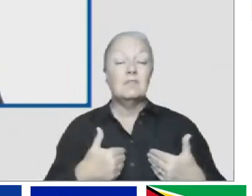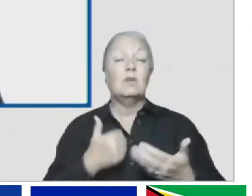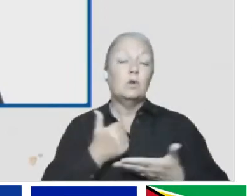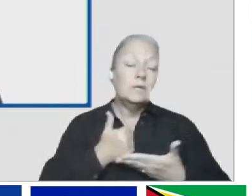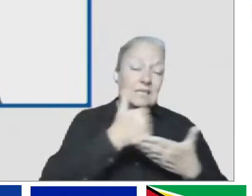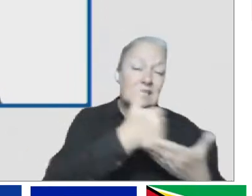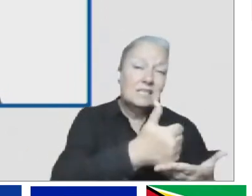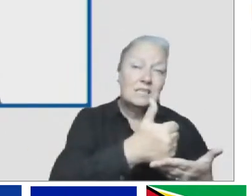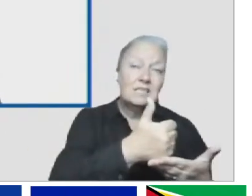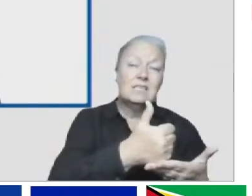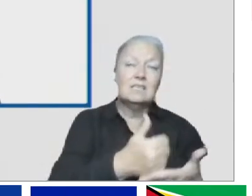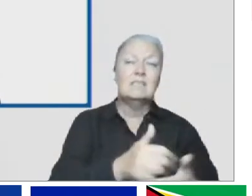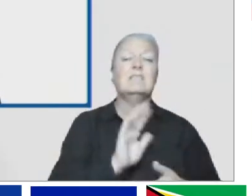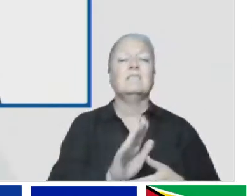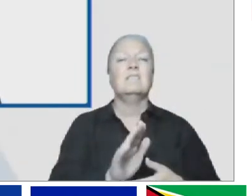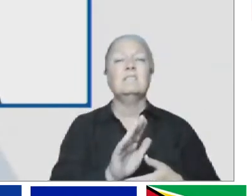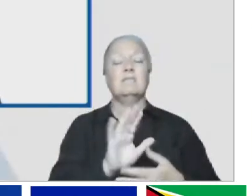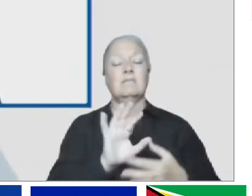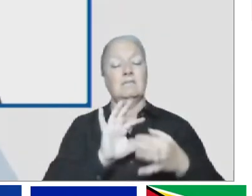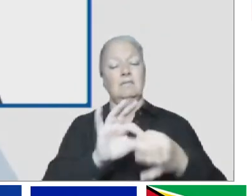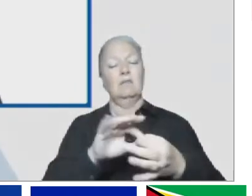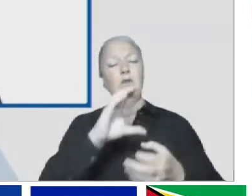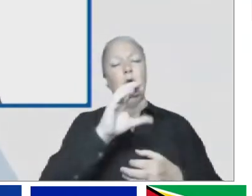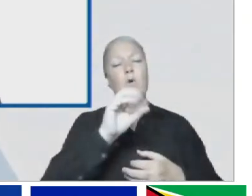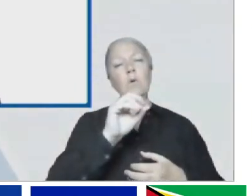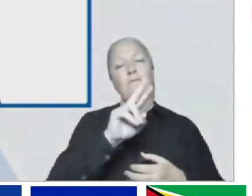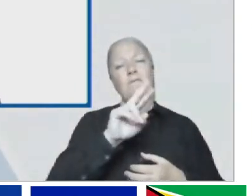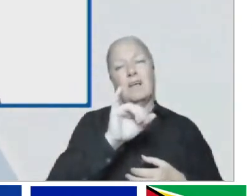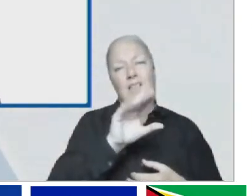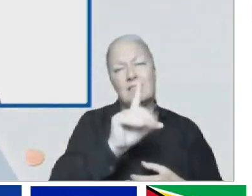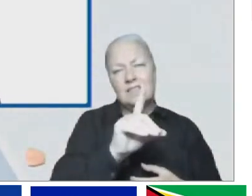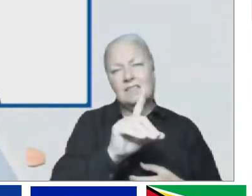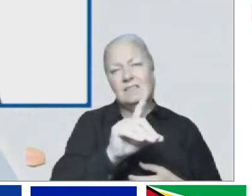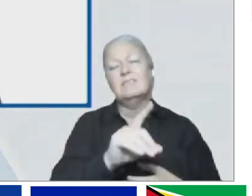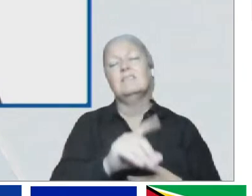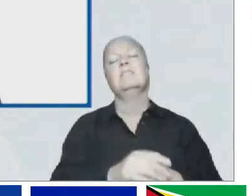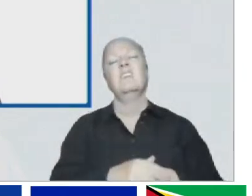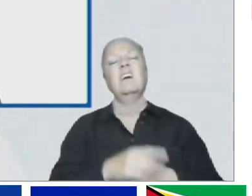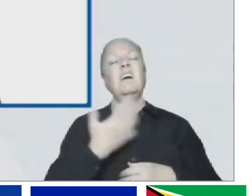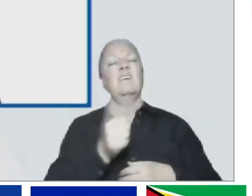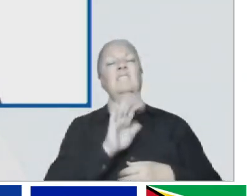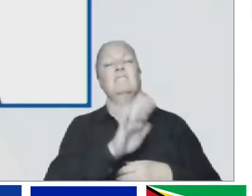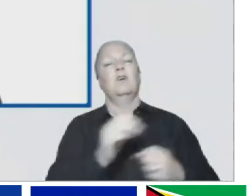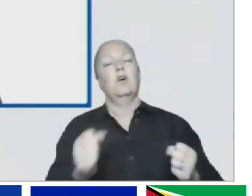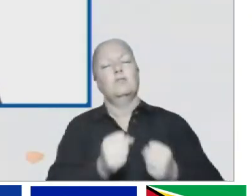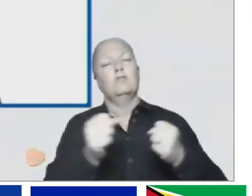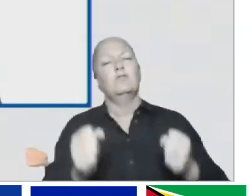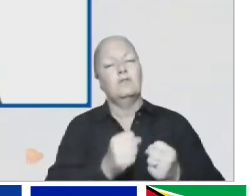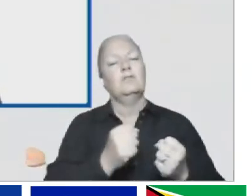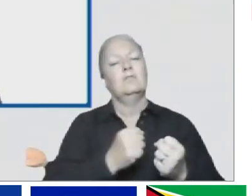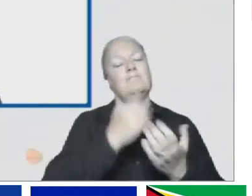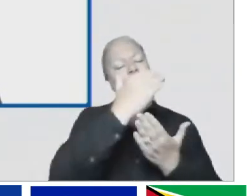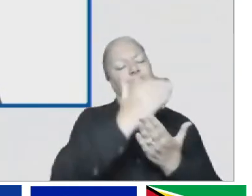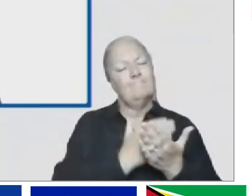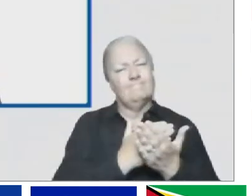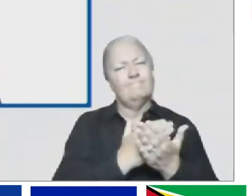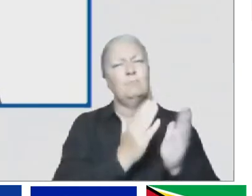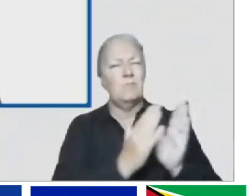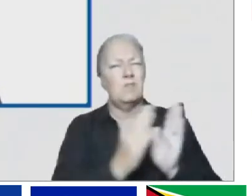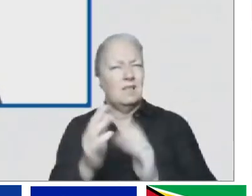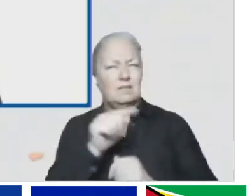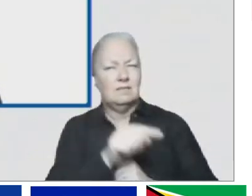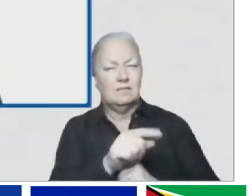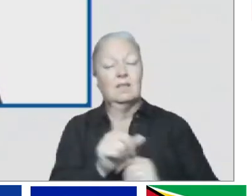COVID-19 humanitarian response action plan and escalated response. We also had the Damage and Loss Assessment